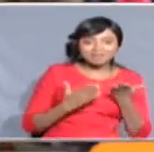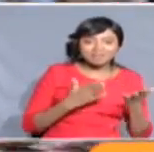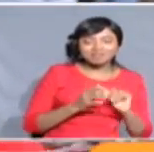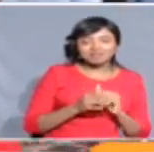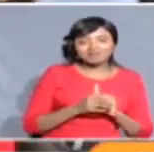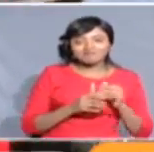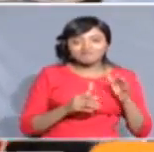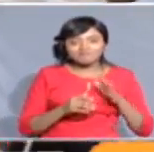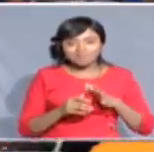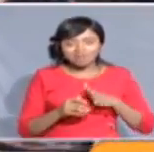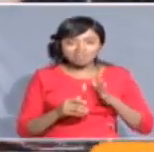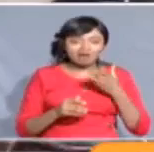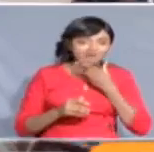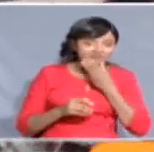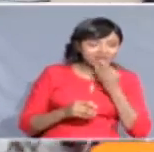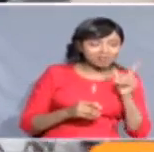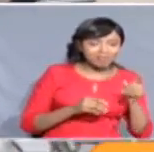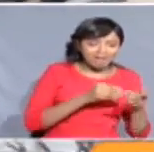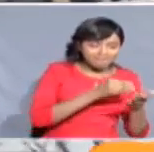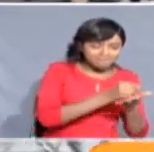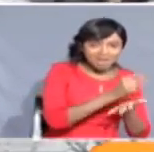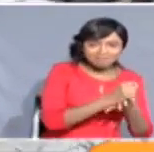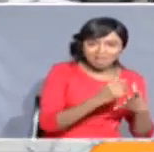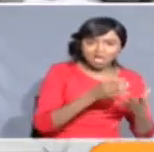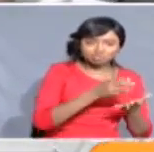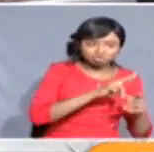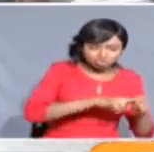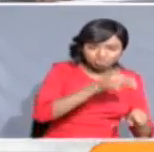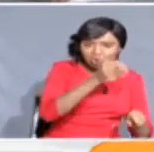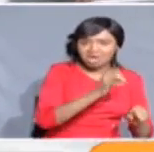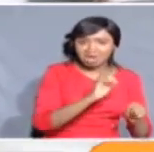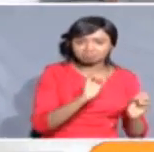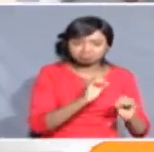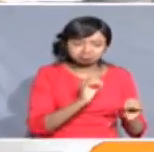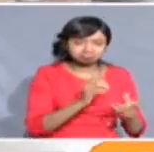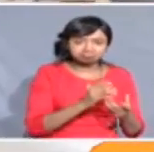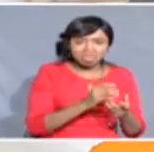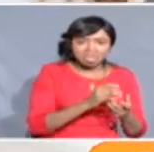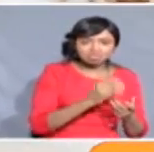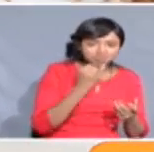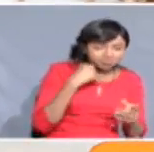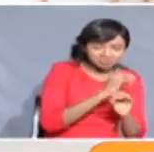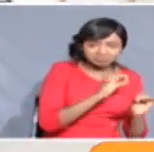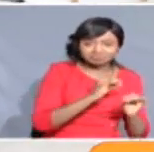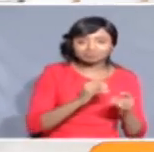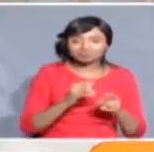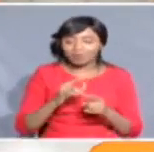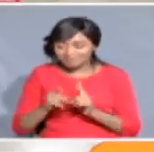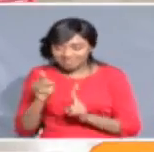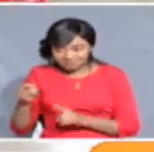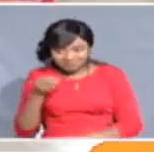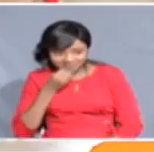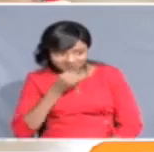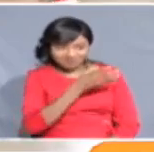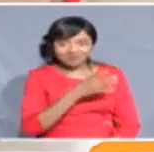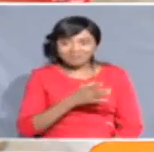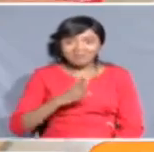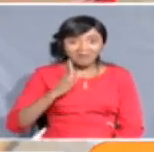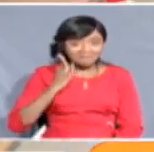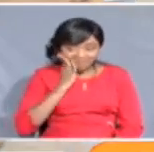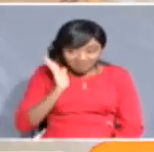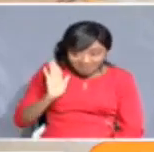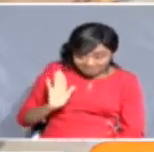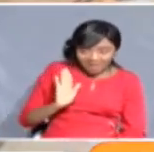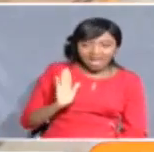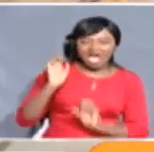and juices, but your mother, tell them your mother can make juice. So what she would do is she would boil